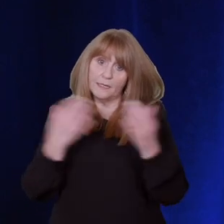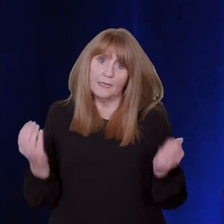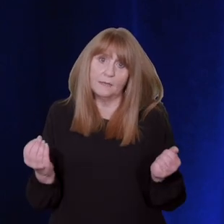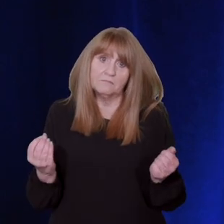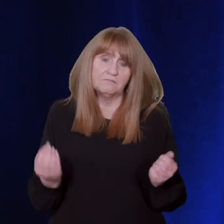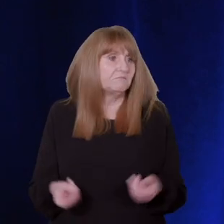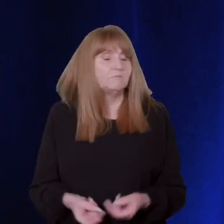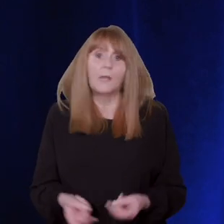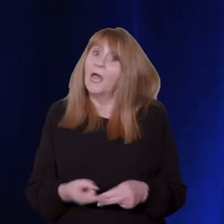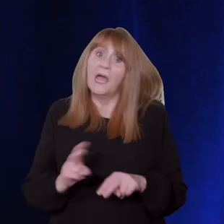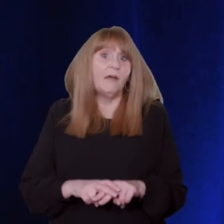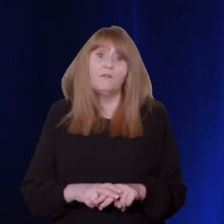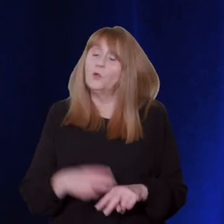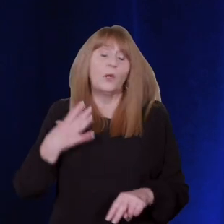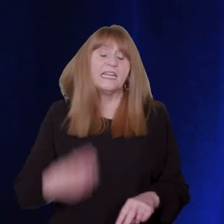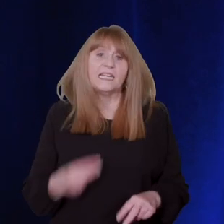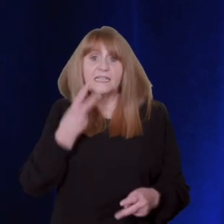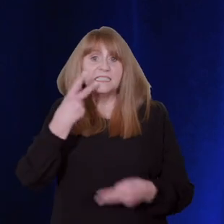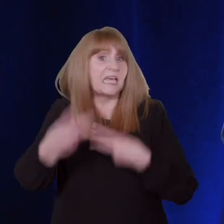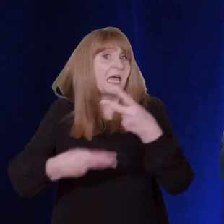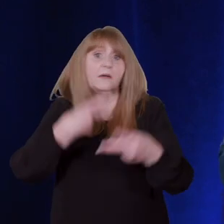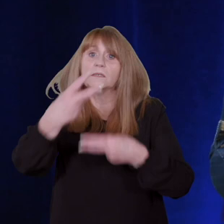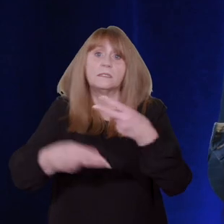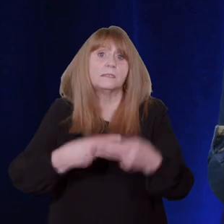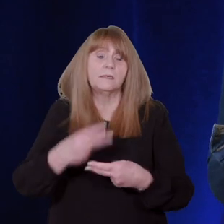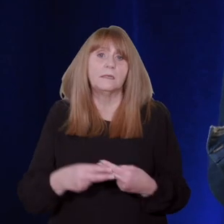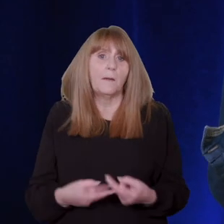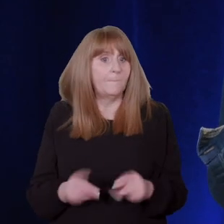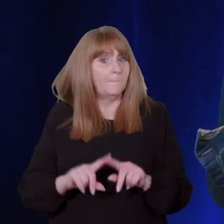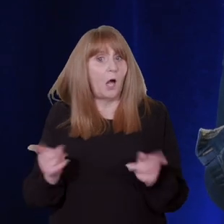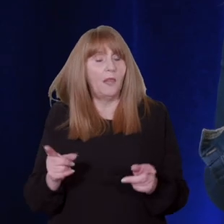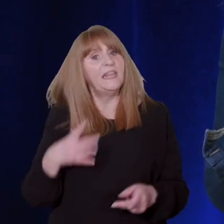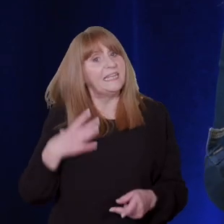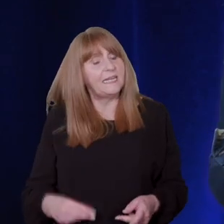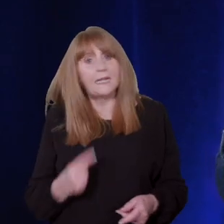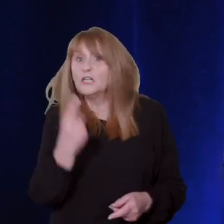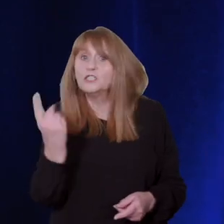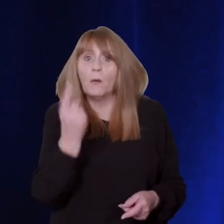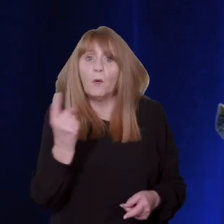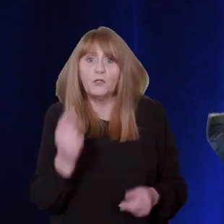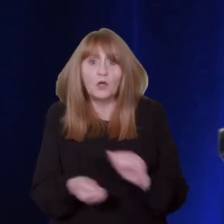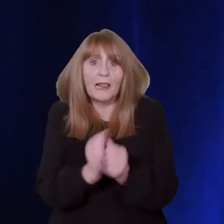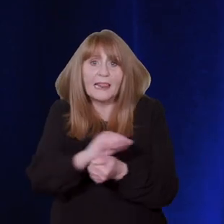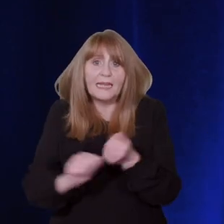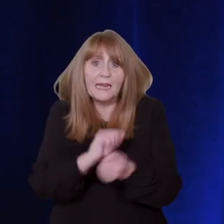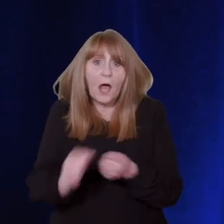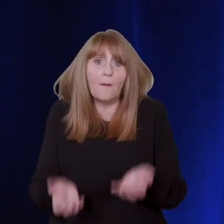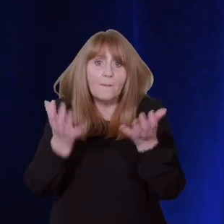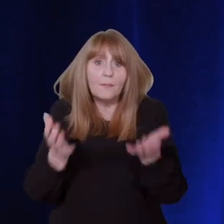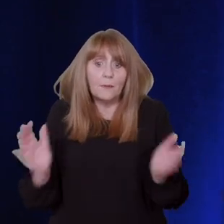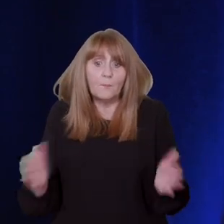don't need any more singers, but they need someone to make sure the place is tidy, come on, let's just do that. If they don't need any